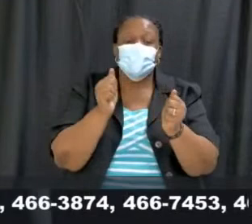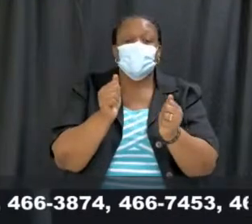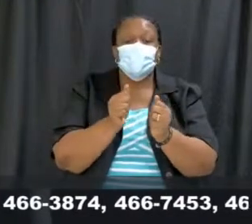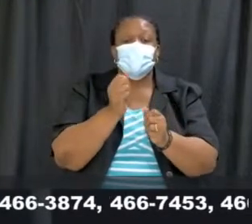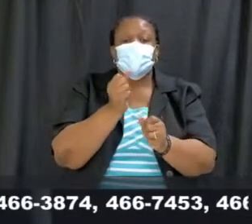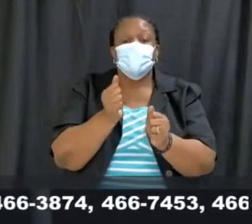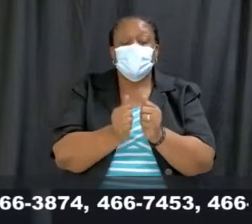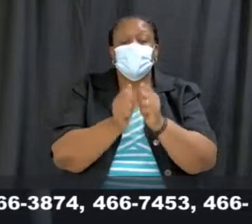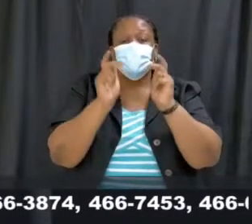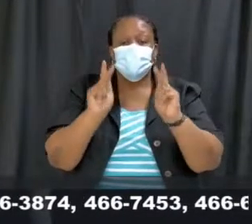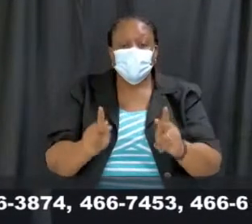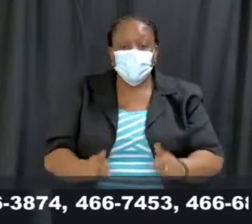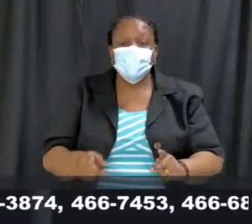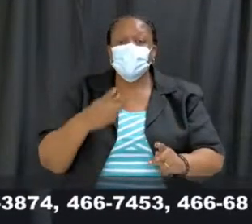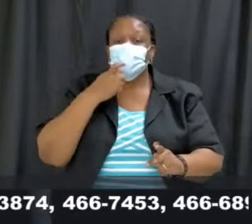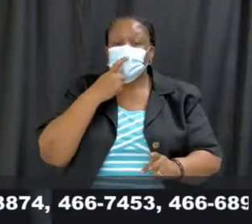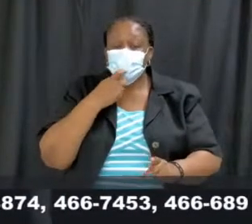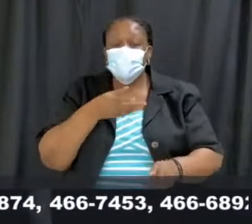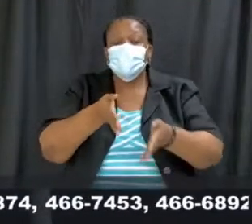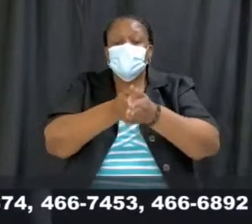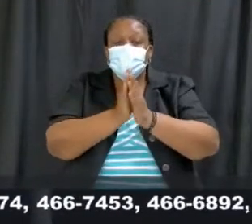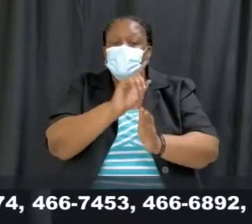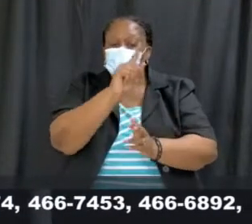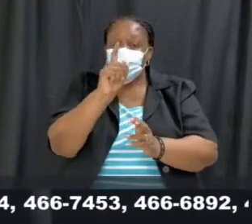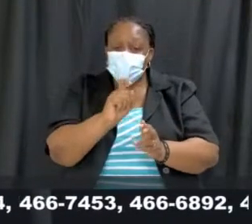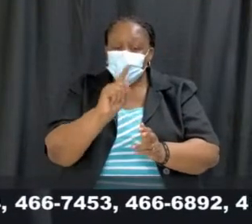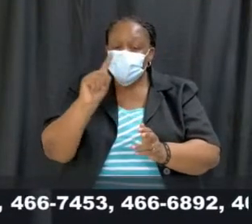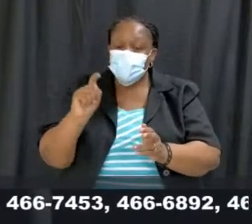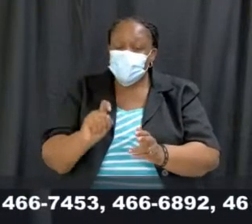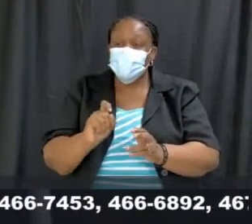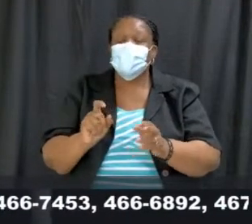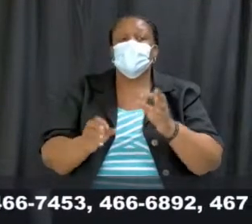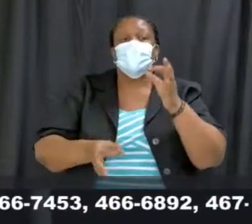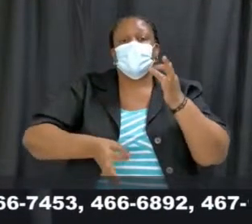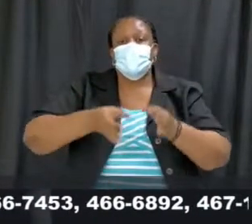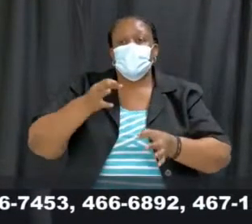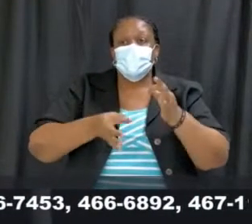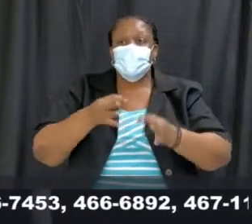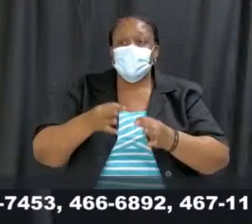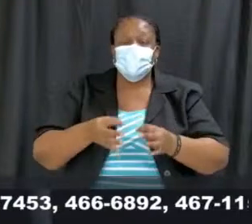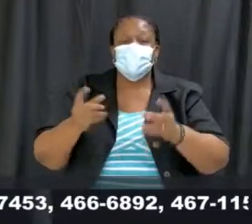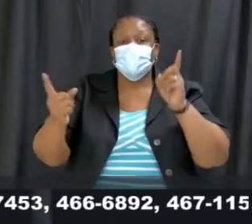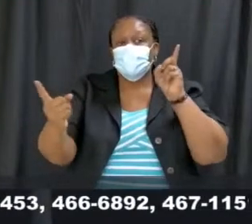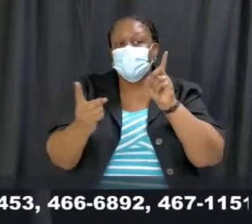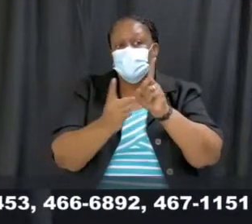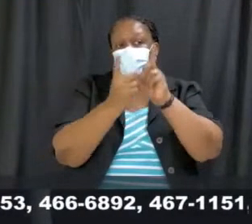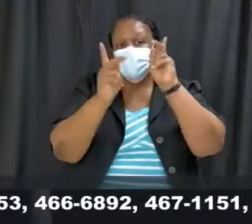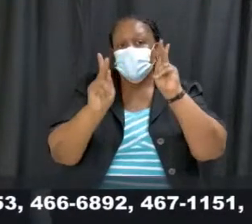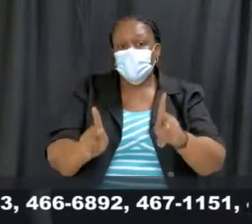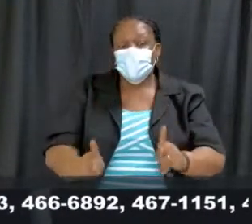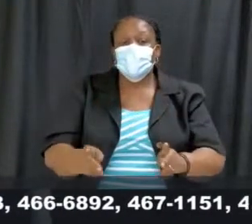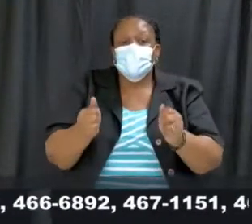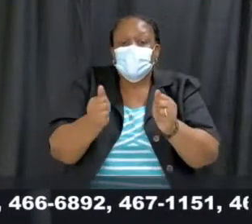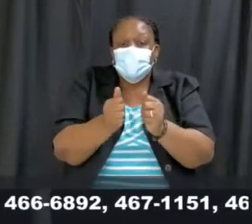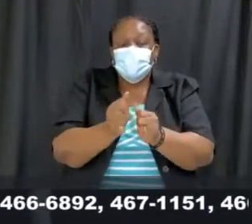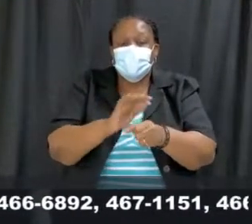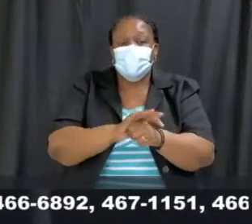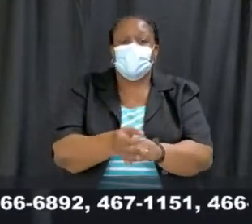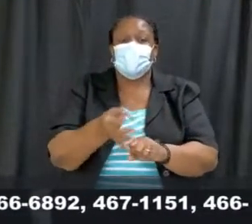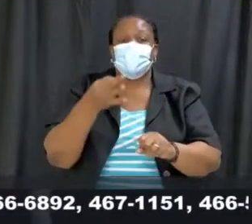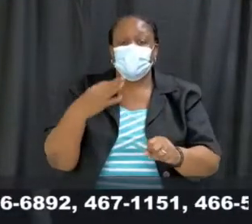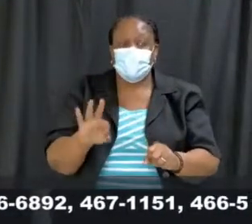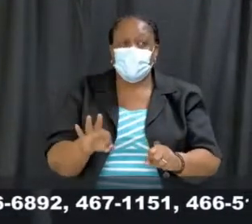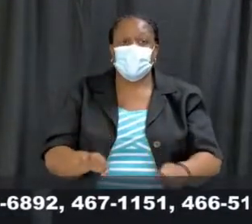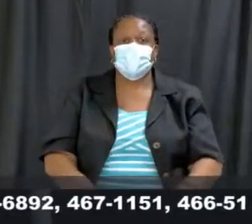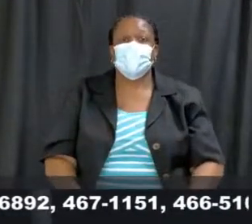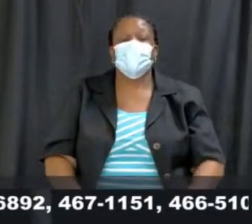doing contact tracing, and always remember that it is in the interest of the public that these measures are taken, and we ask for